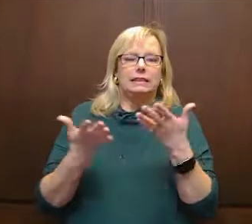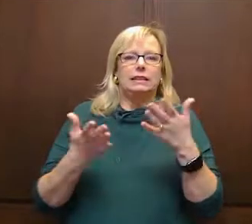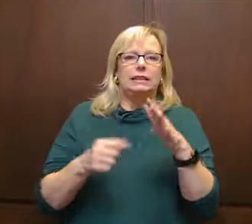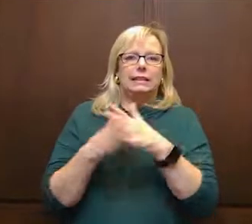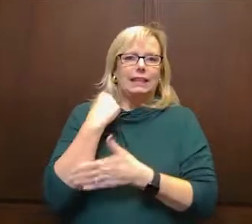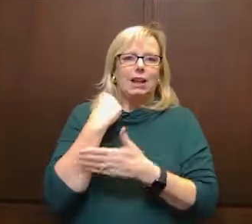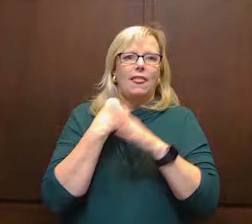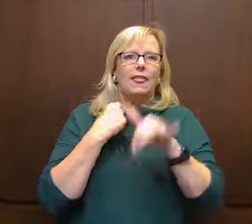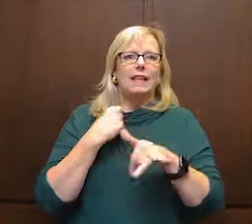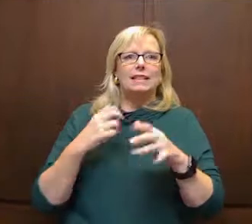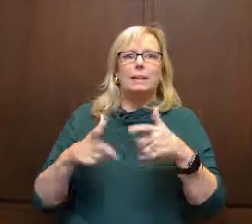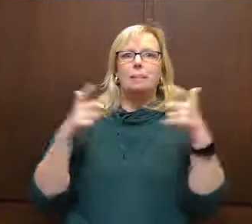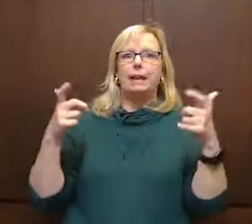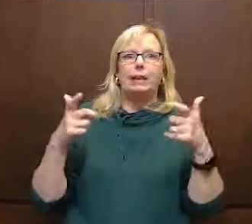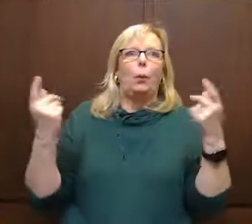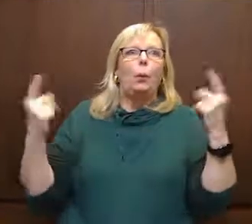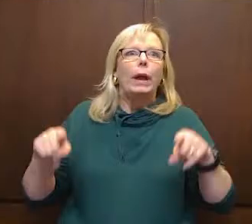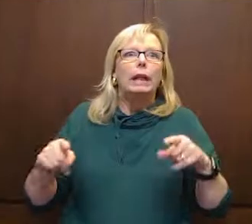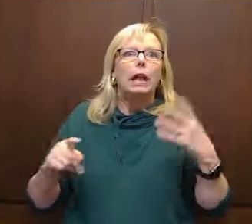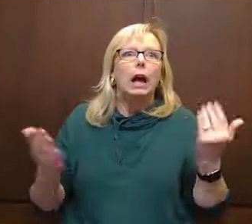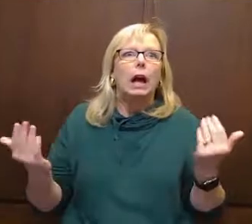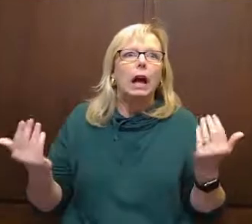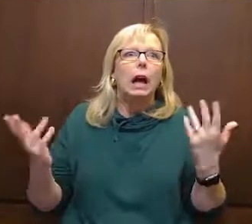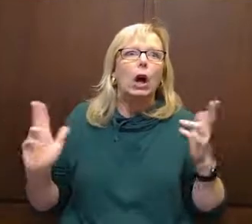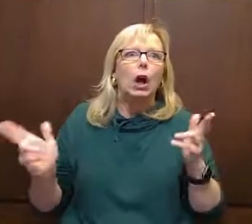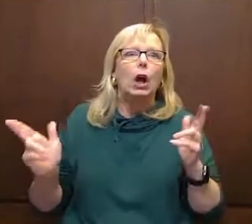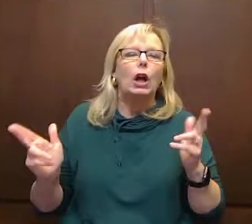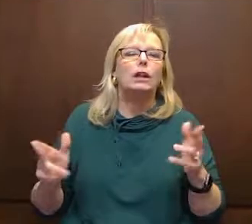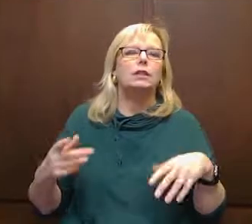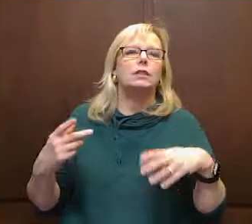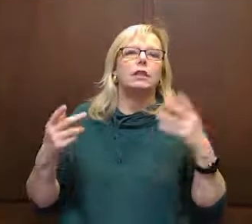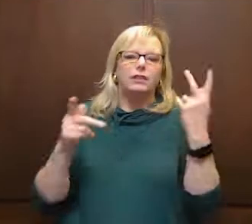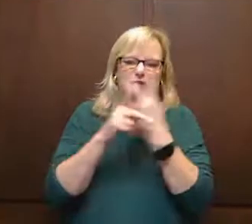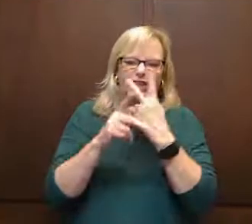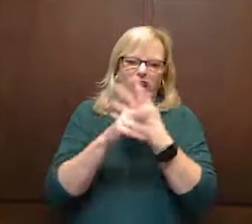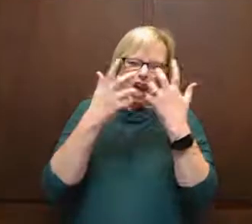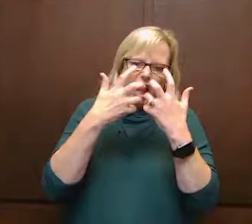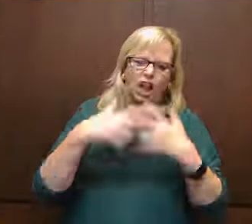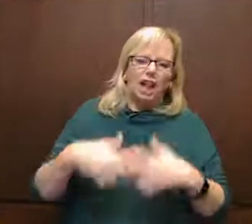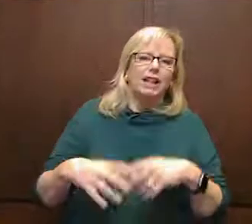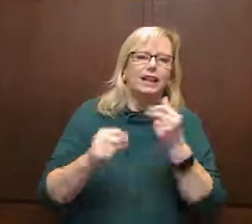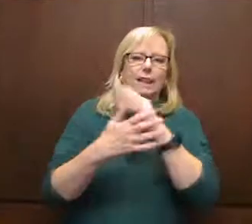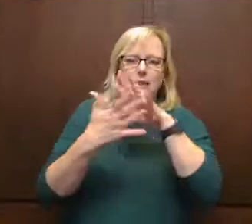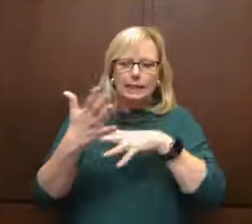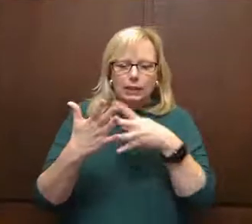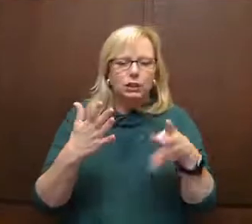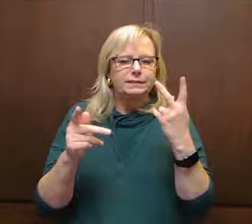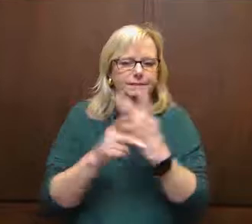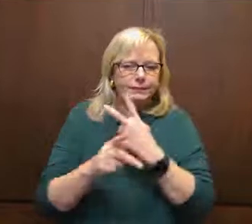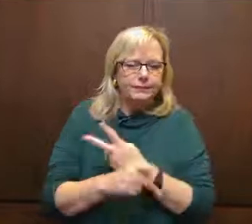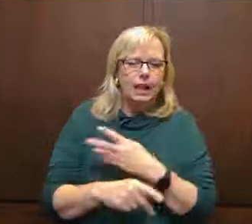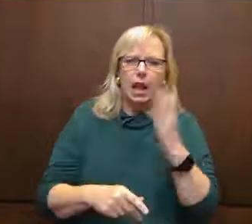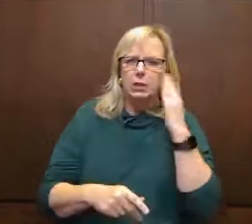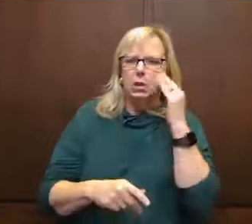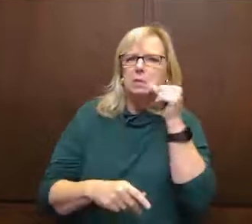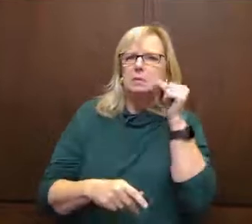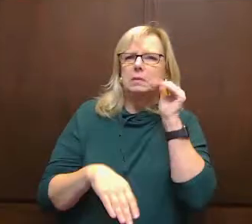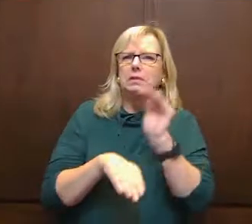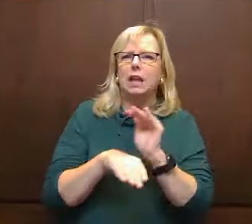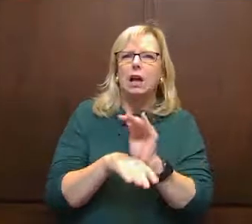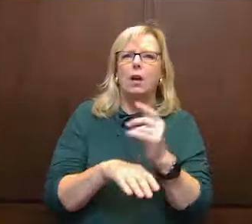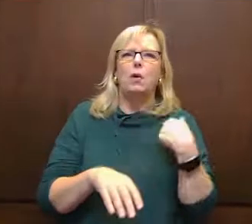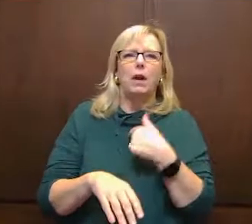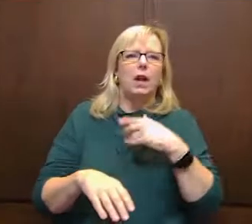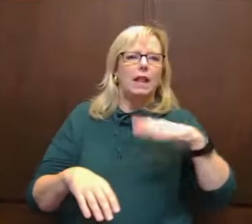big $64,000 question. Doing the logistics on getting that, getting the scheduling. I know last night we were late. People